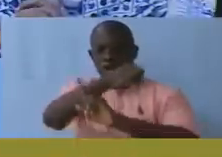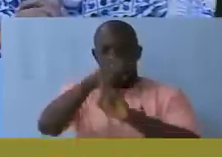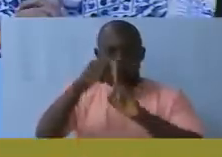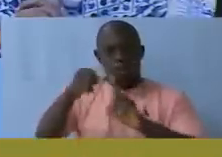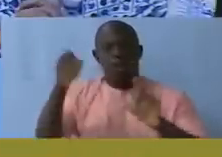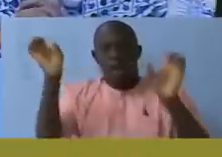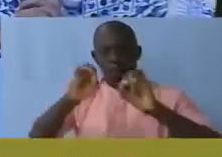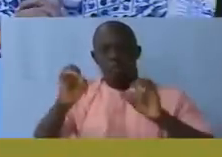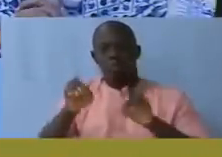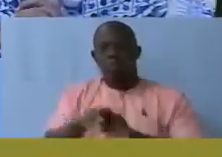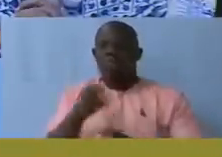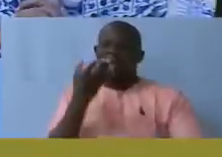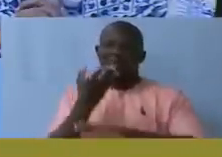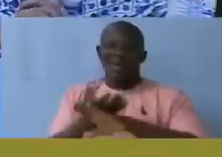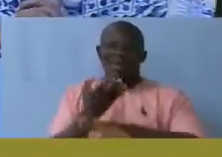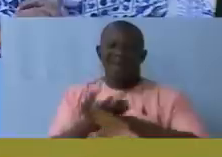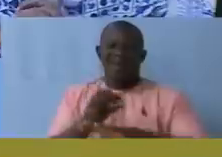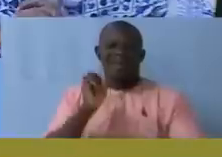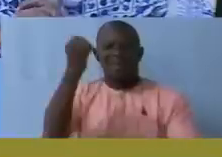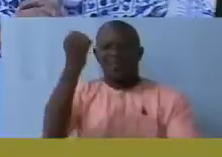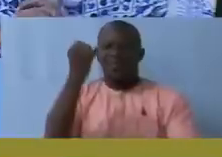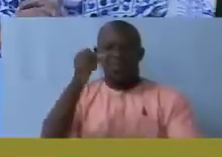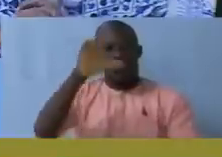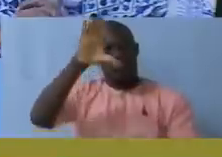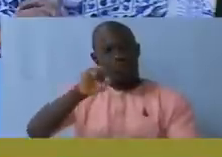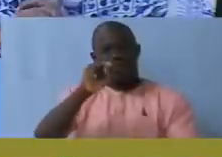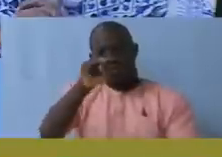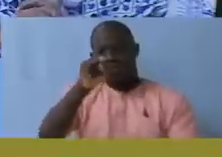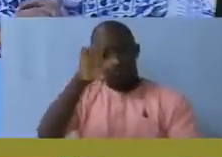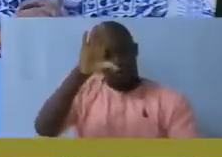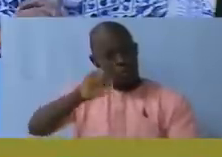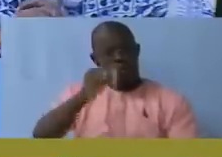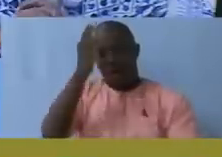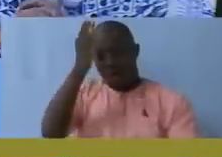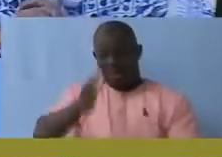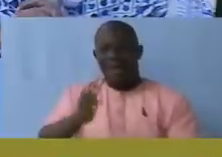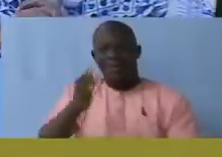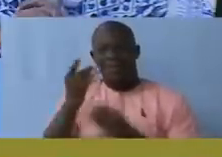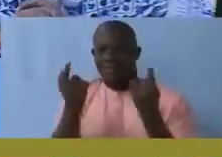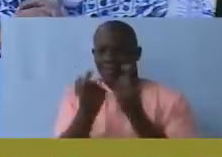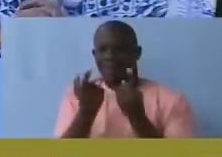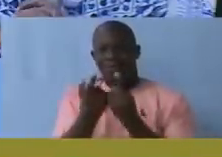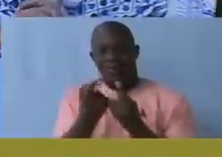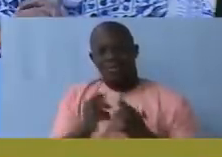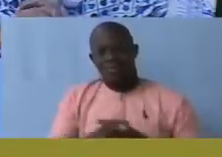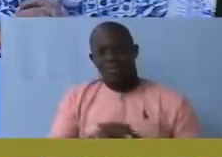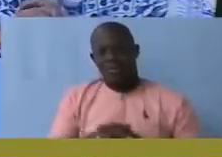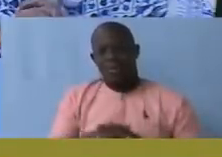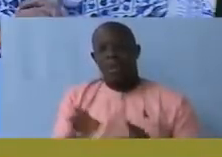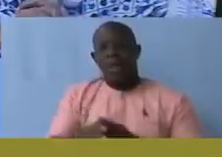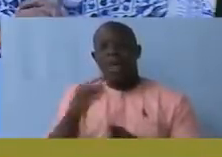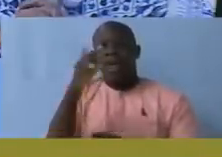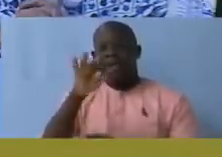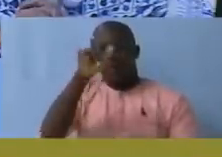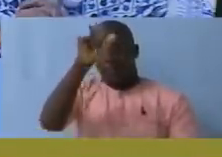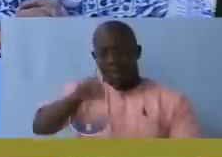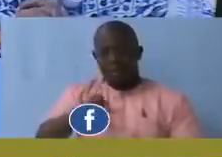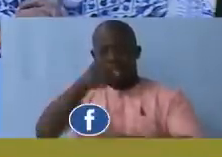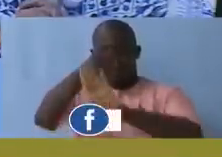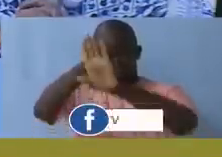you could hardly go or do the right thing, I would say. If you are not